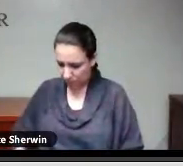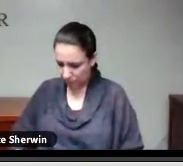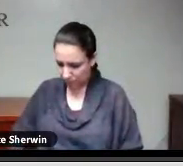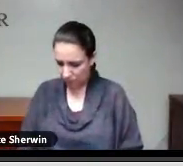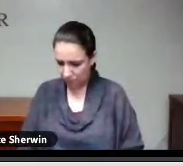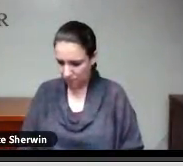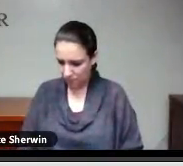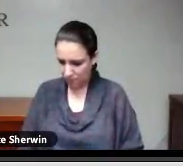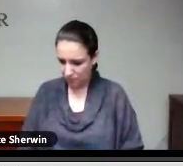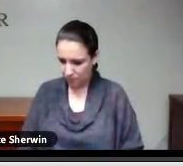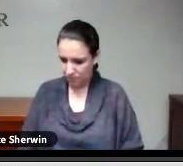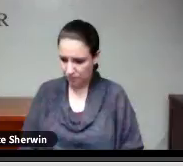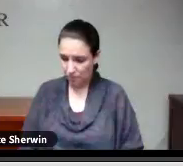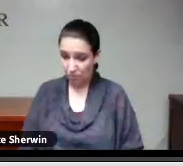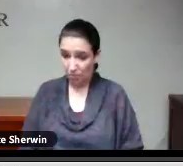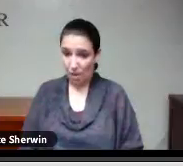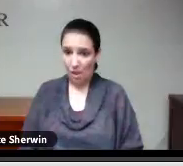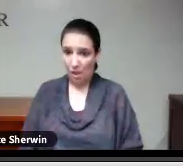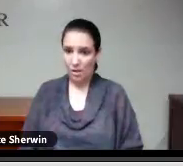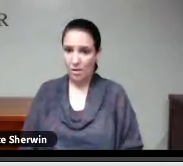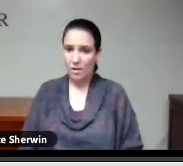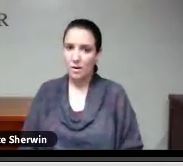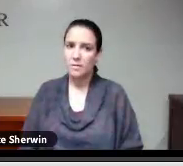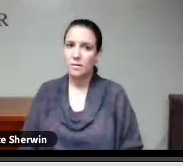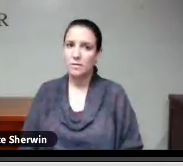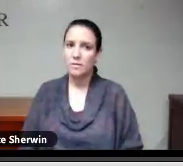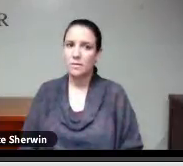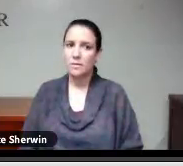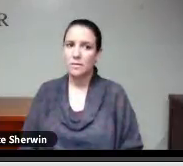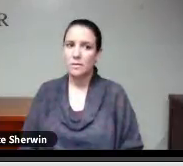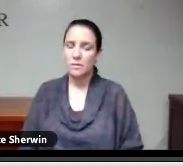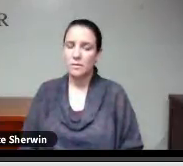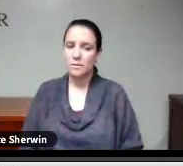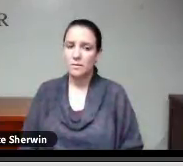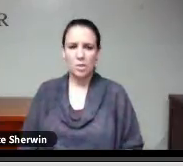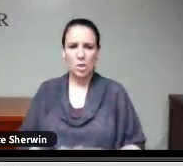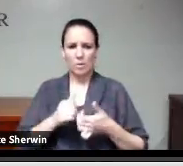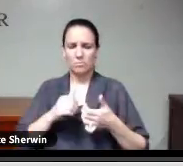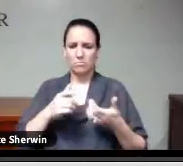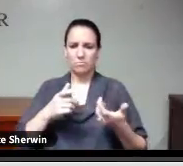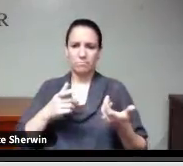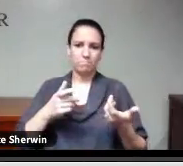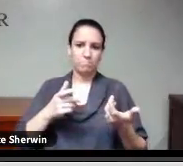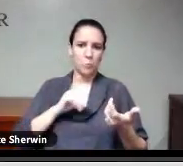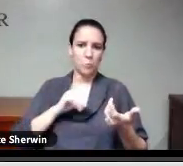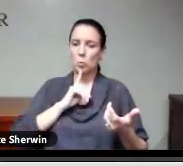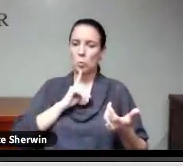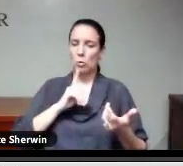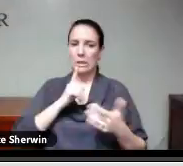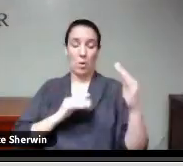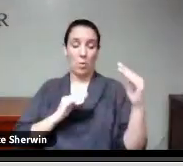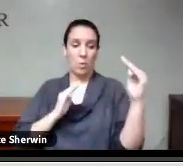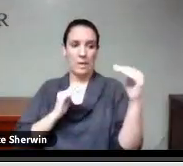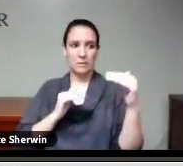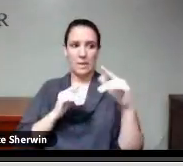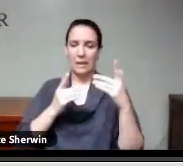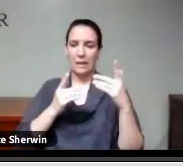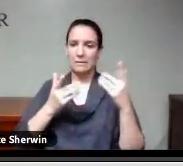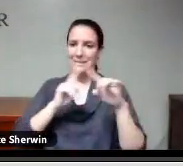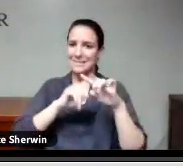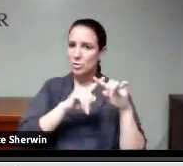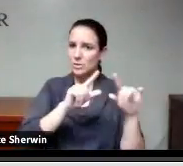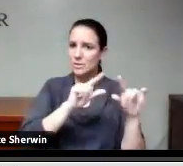we expect as far as diversity in collection development is that there is a reasonable representation from different minority groups